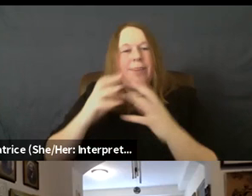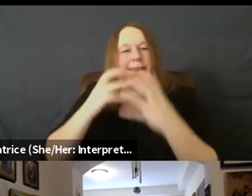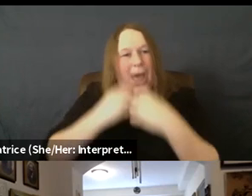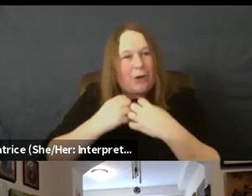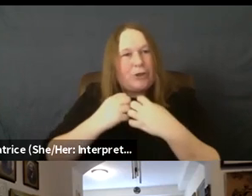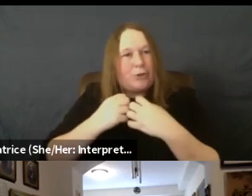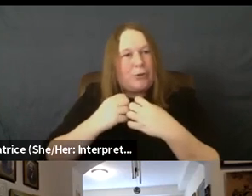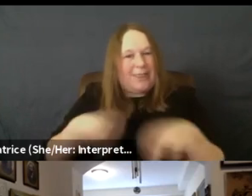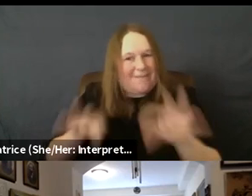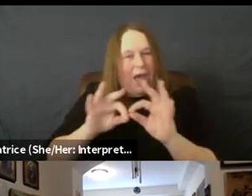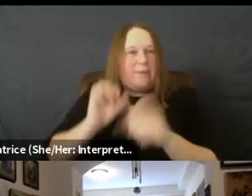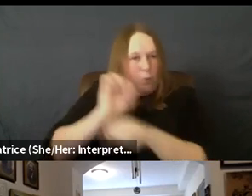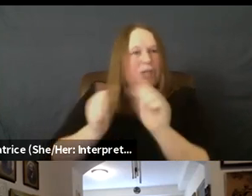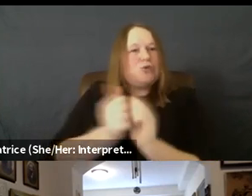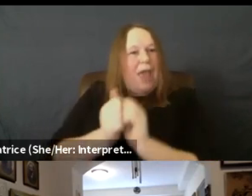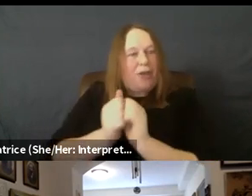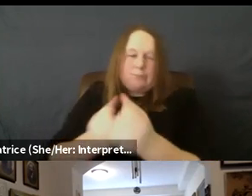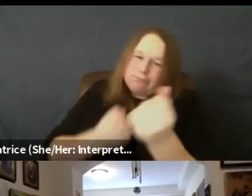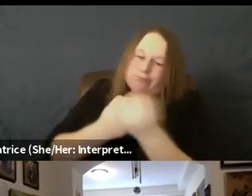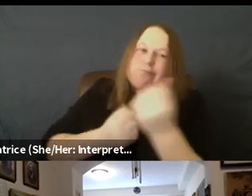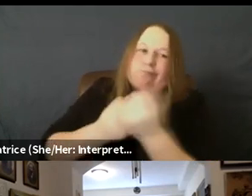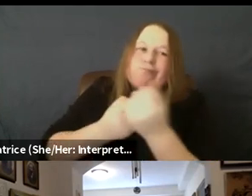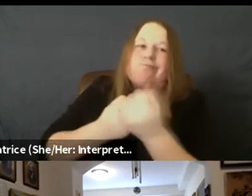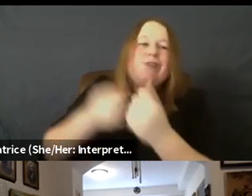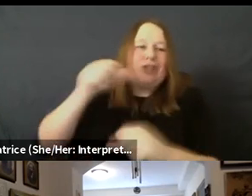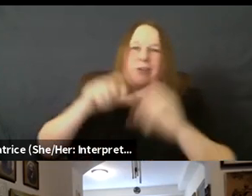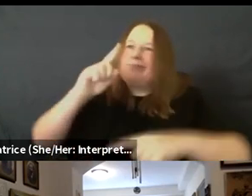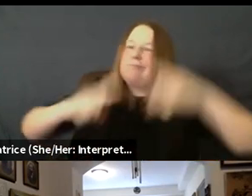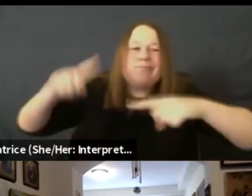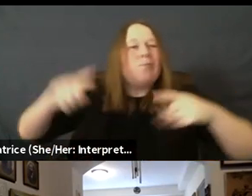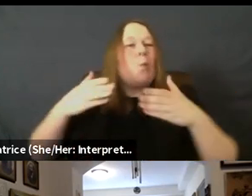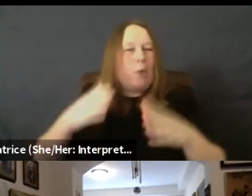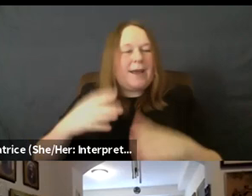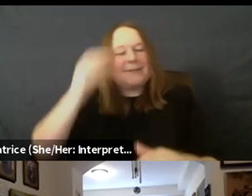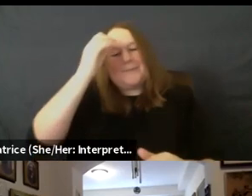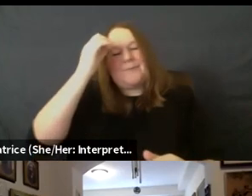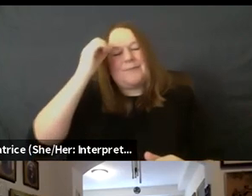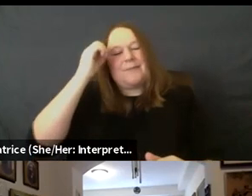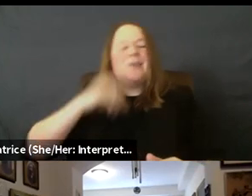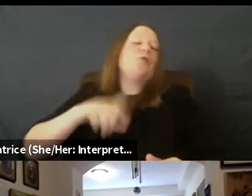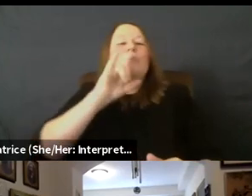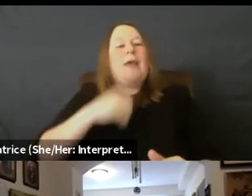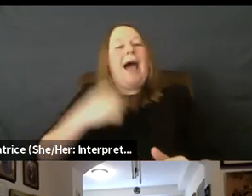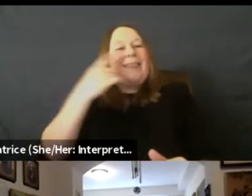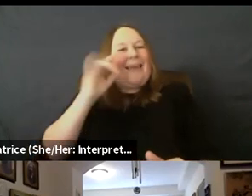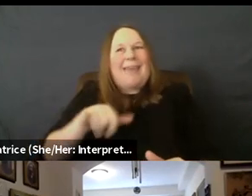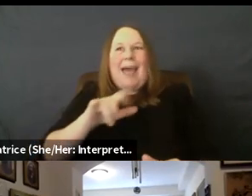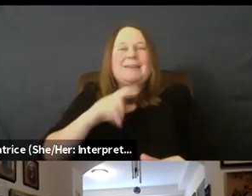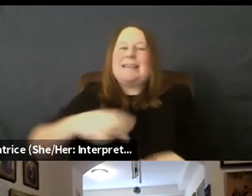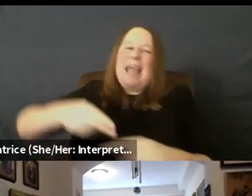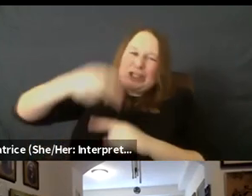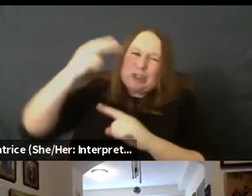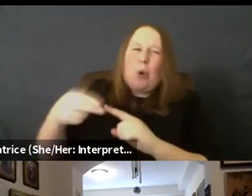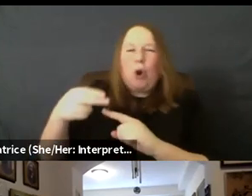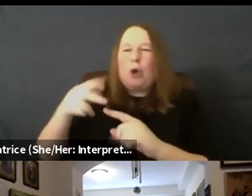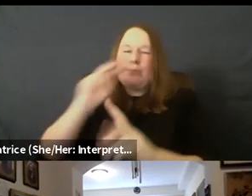of working together, supporting each other in multiple ways. So I really think that that historical